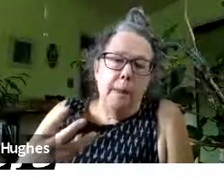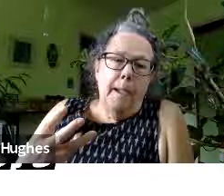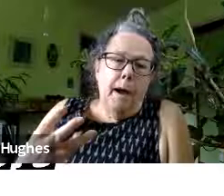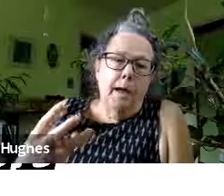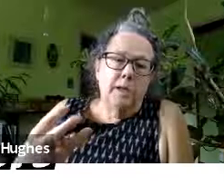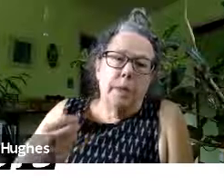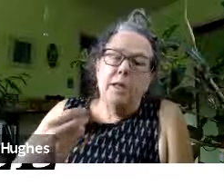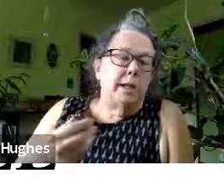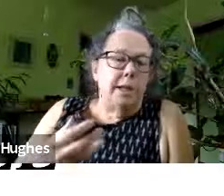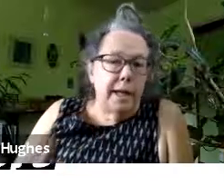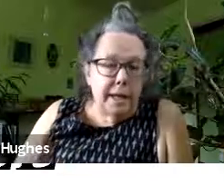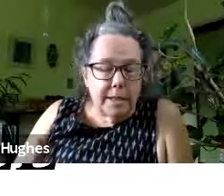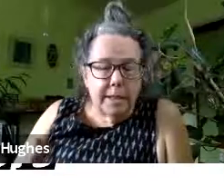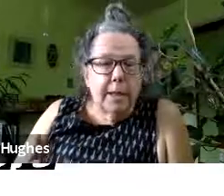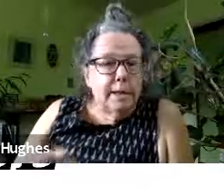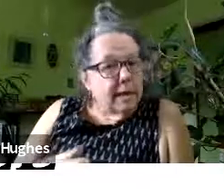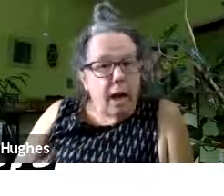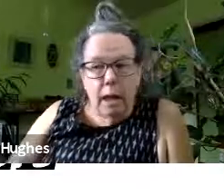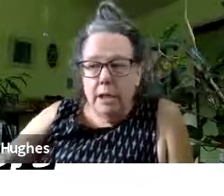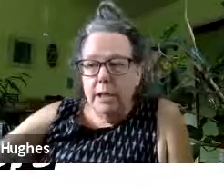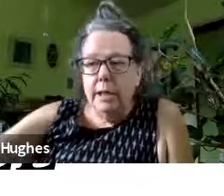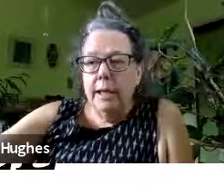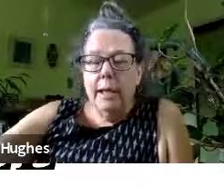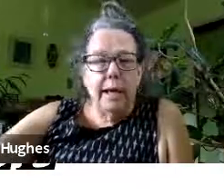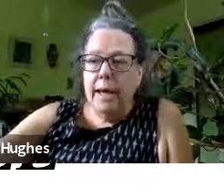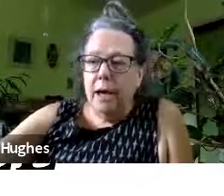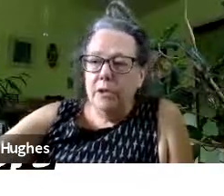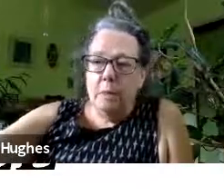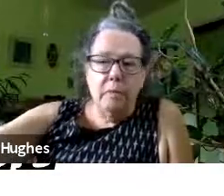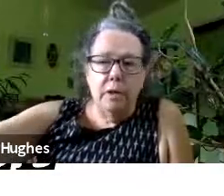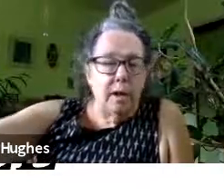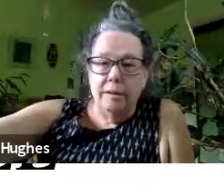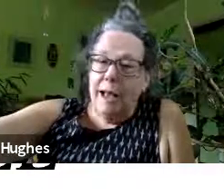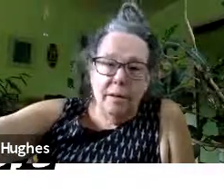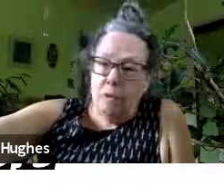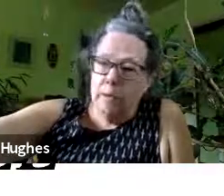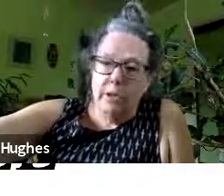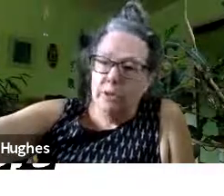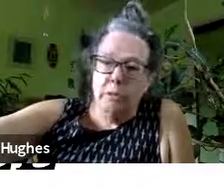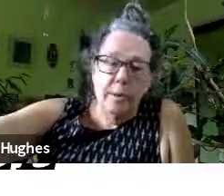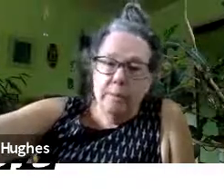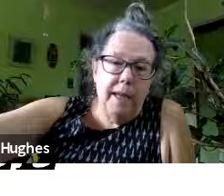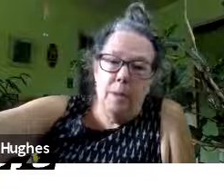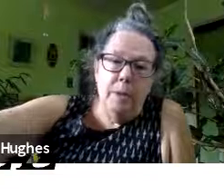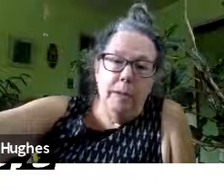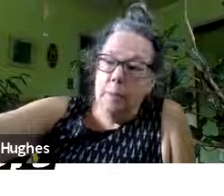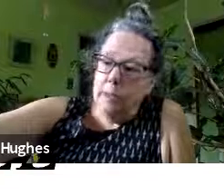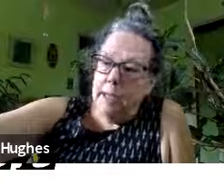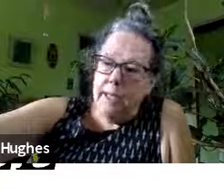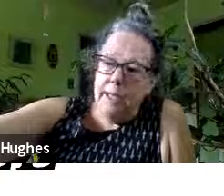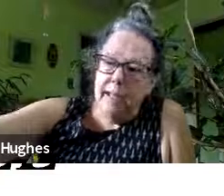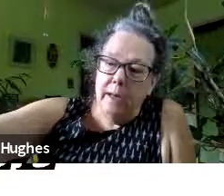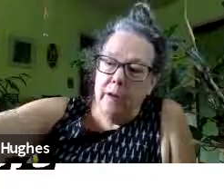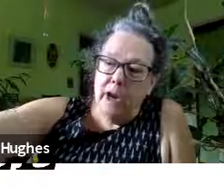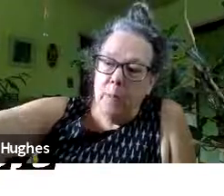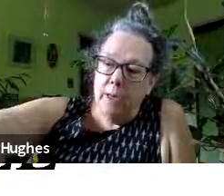using speech to text technology, and how a lot of what we do can't be